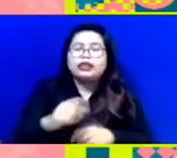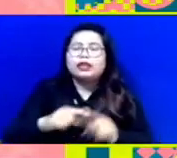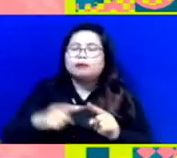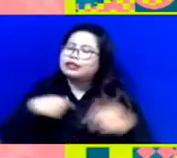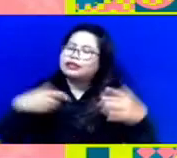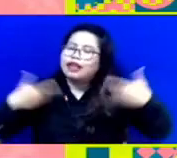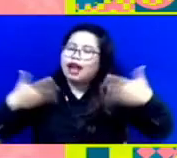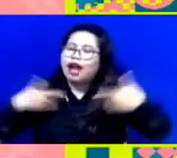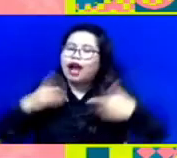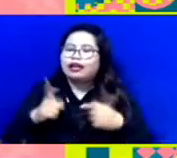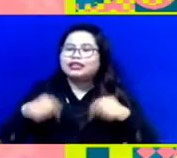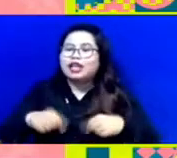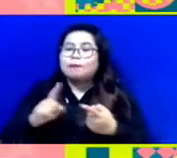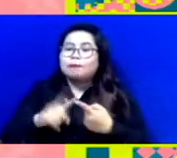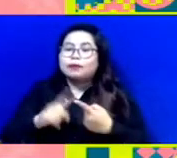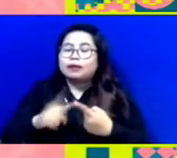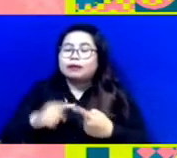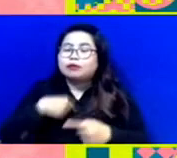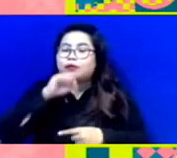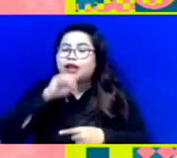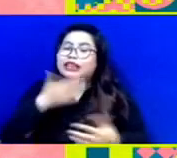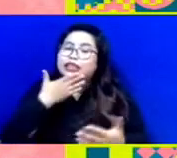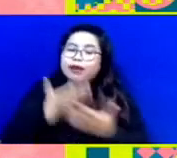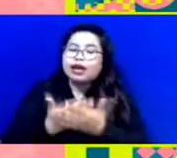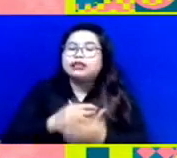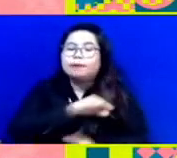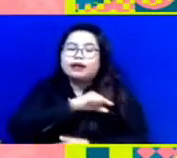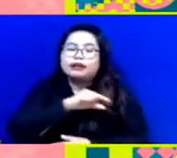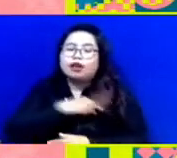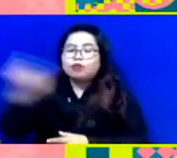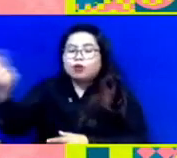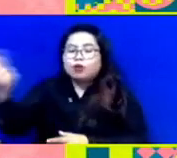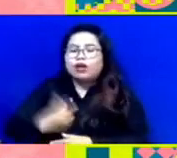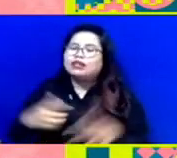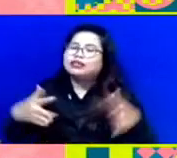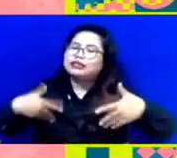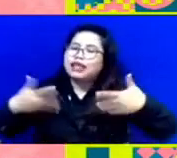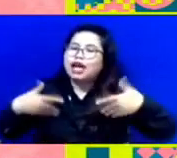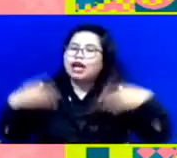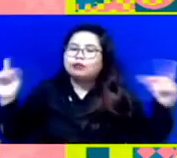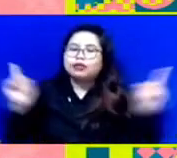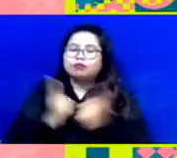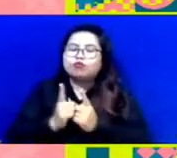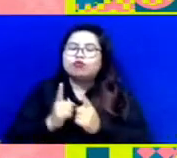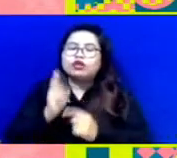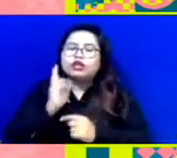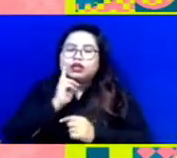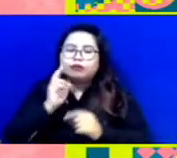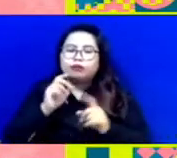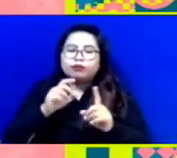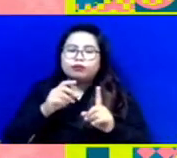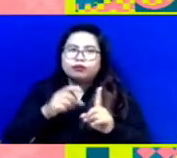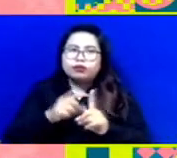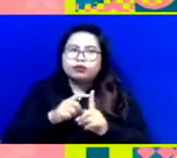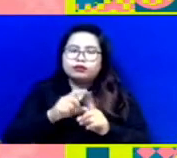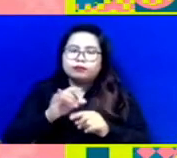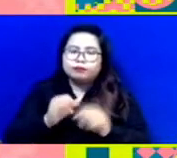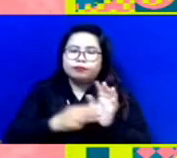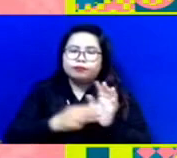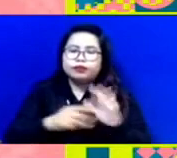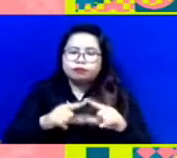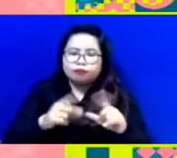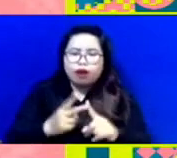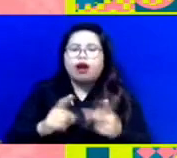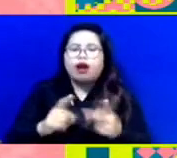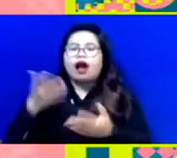and it's wonderful to see Dima and Mandeep, you, Rudolph, and Dr. Ghazi and everyone there. I wish